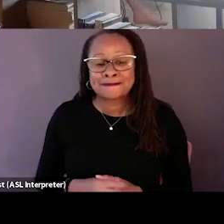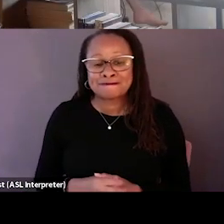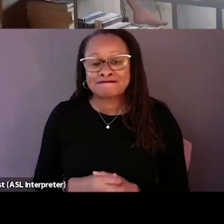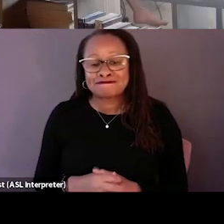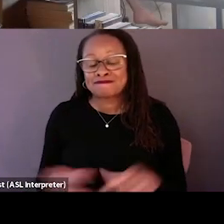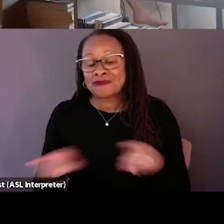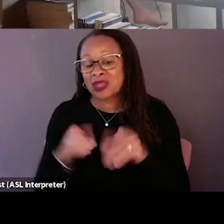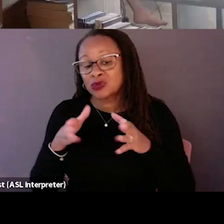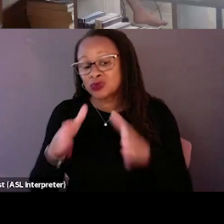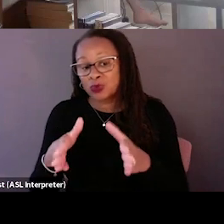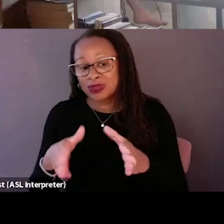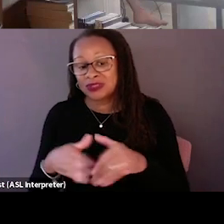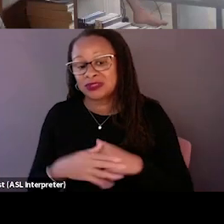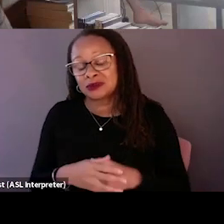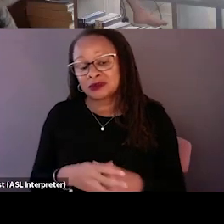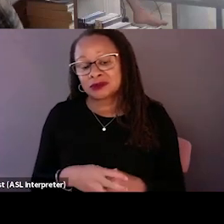ways that,